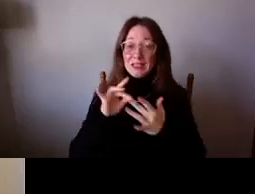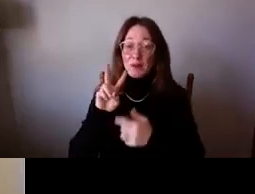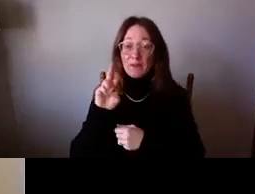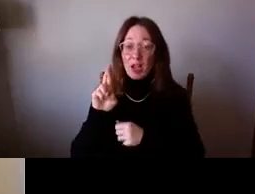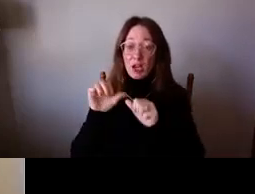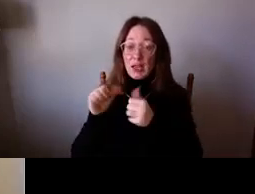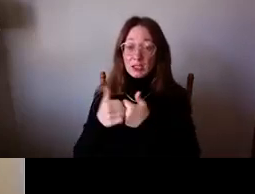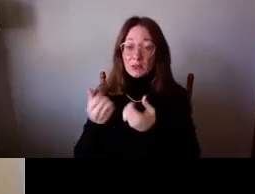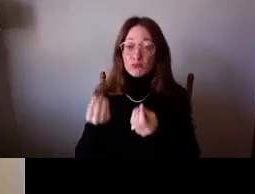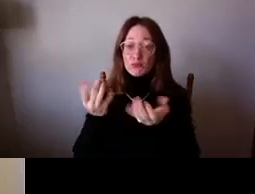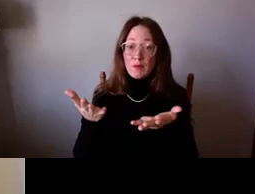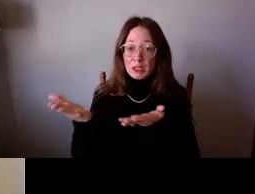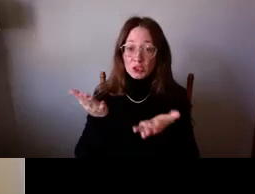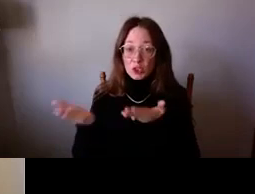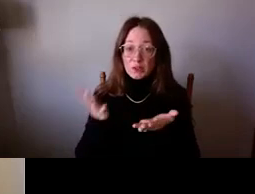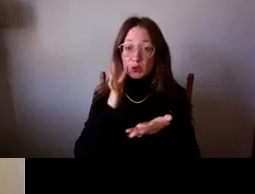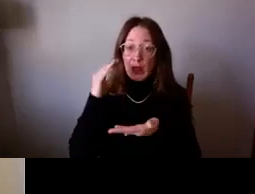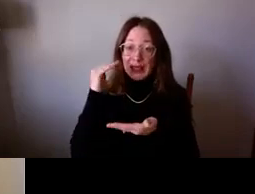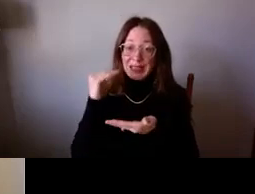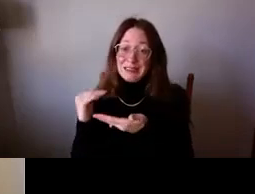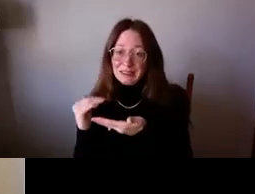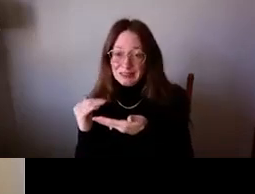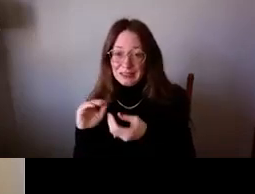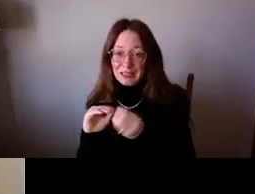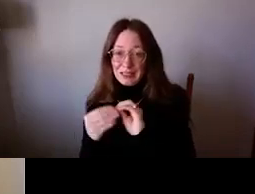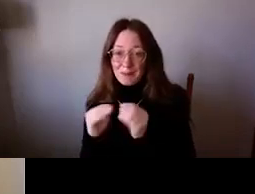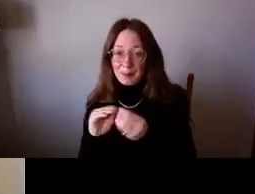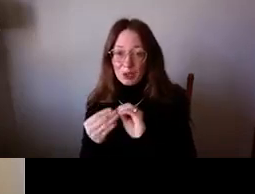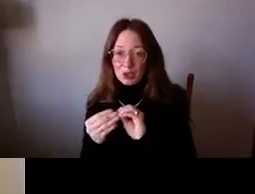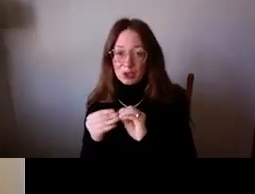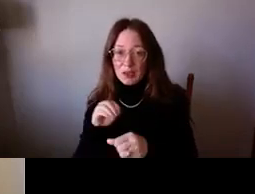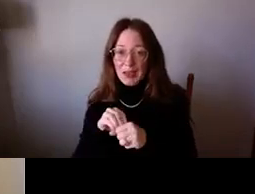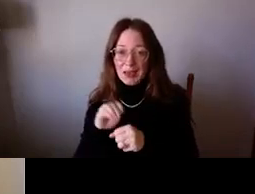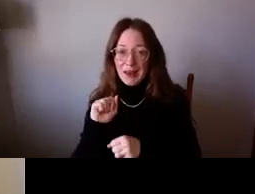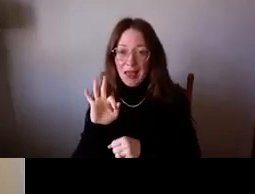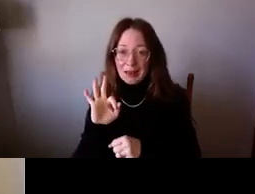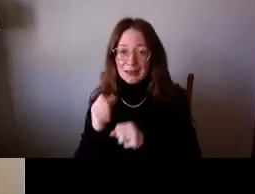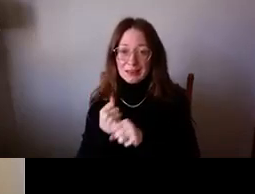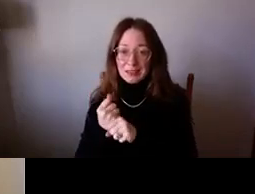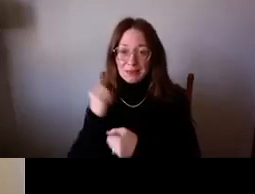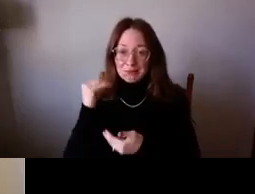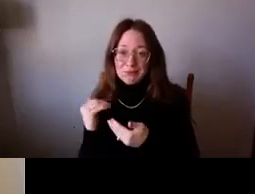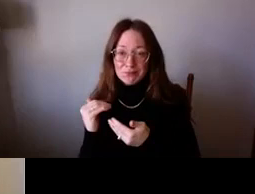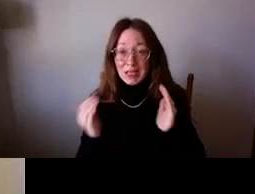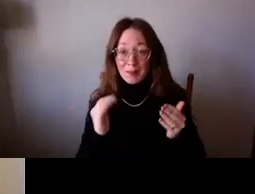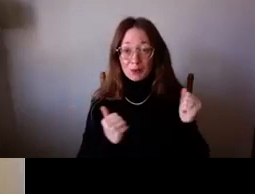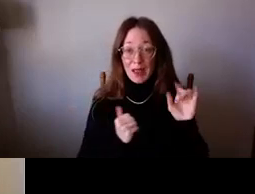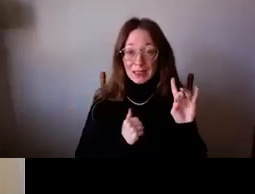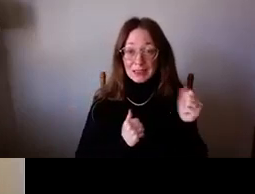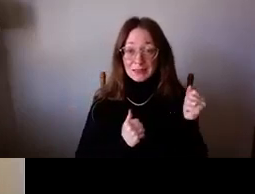VR services to fewer participants in program year 19 compared to 18 and